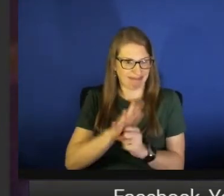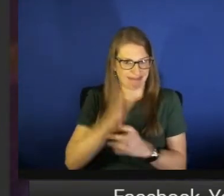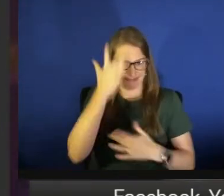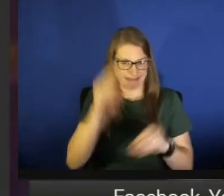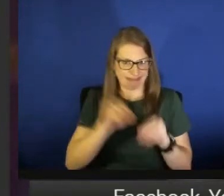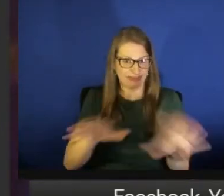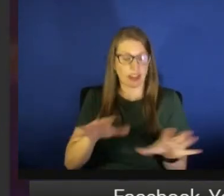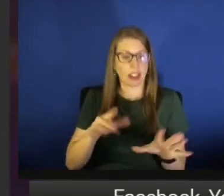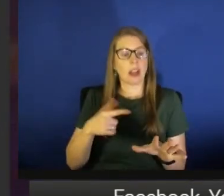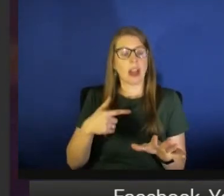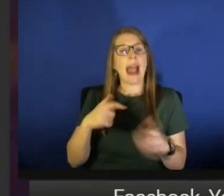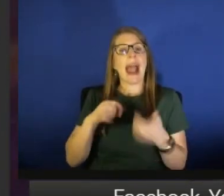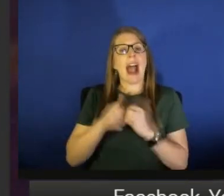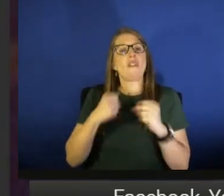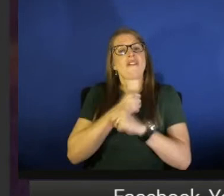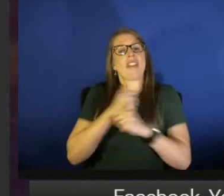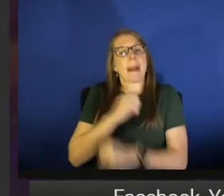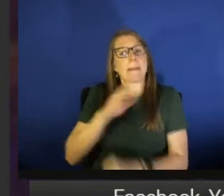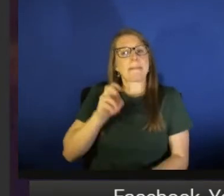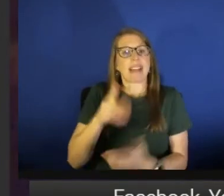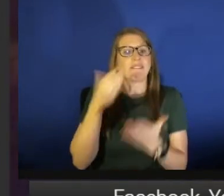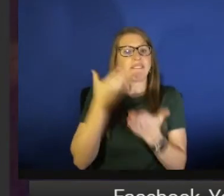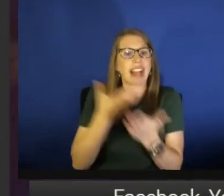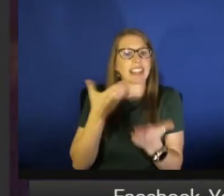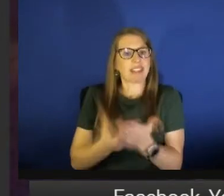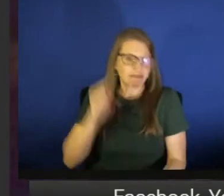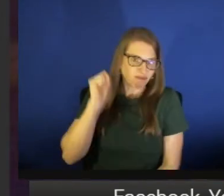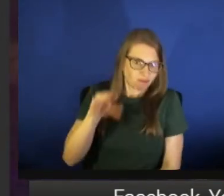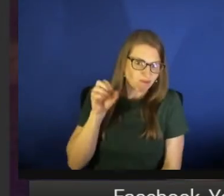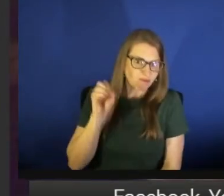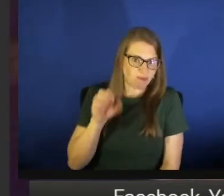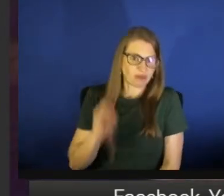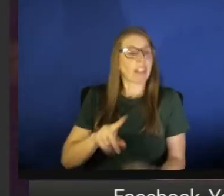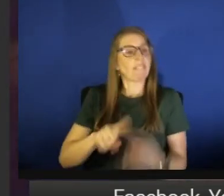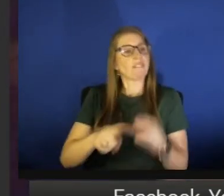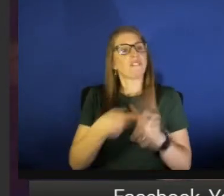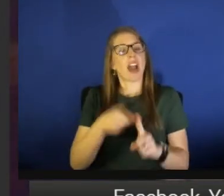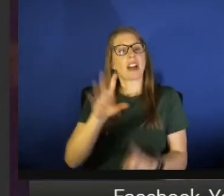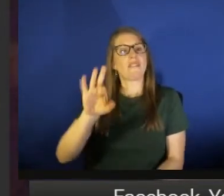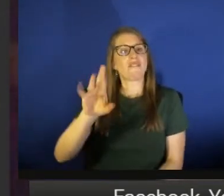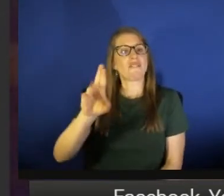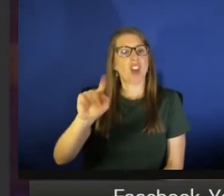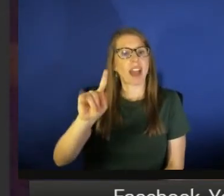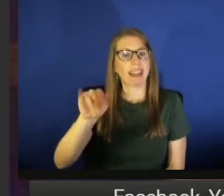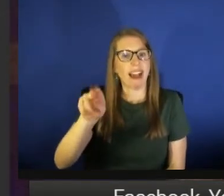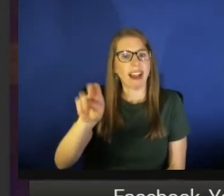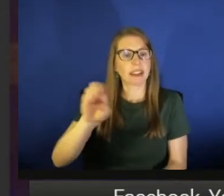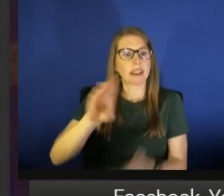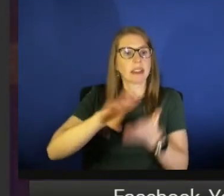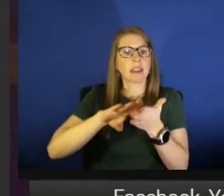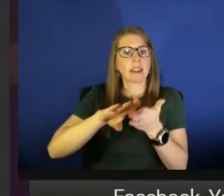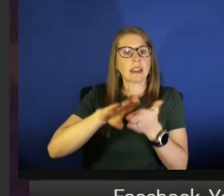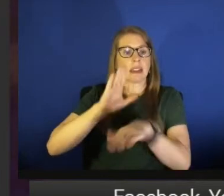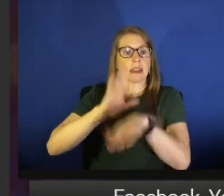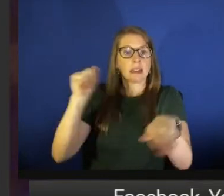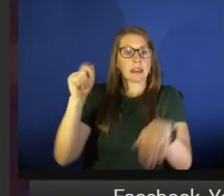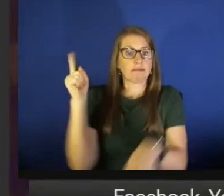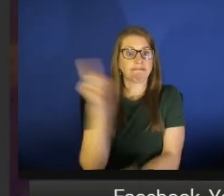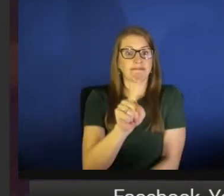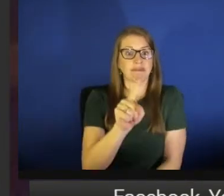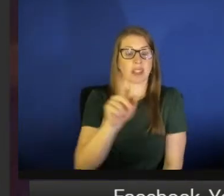with facts. I had a friend on the front lines in charge of dispatching nurses to Brookdale in New York.